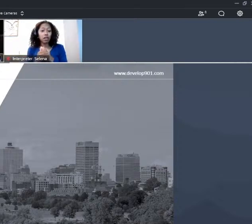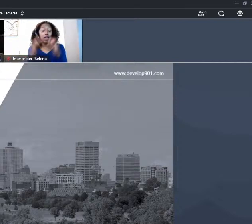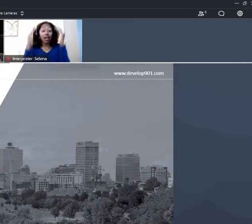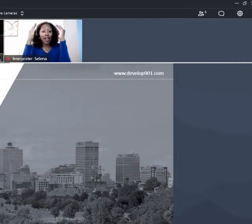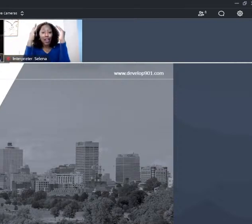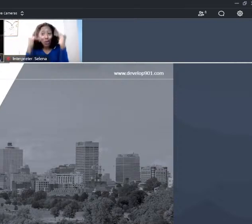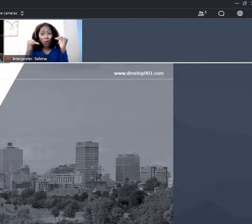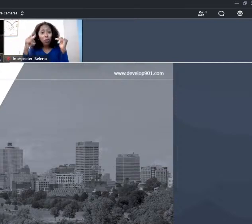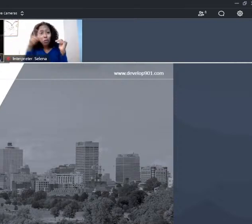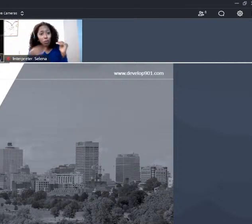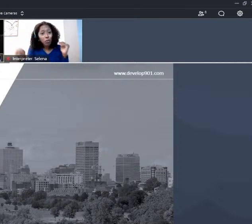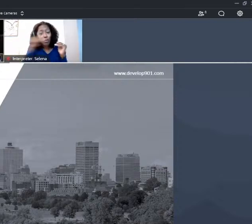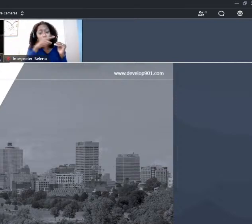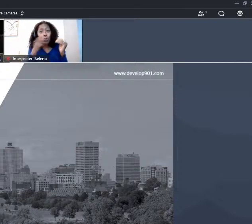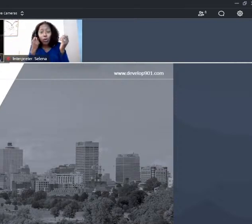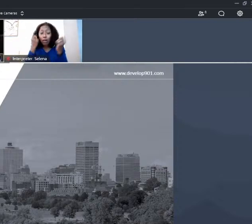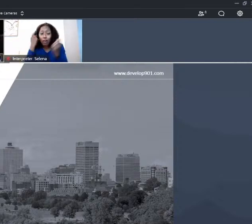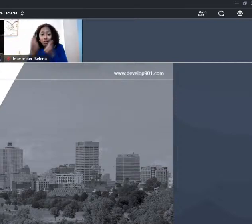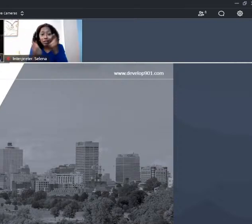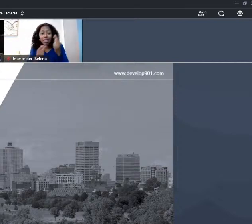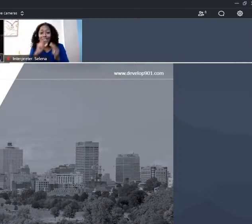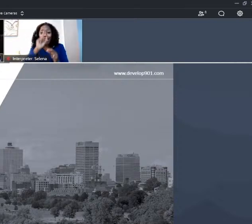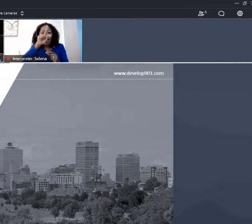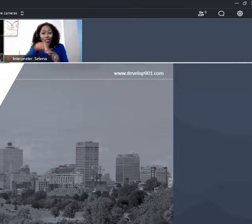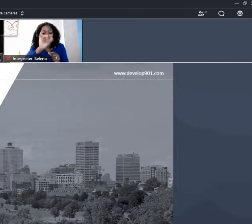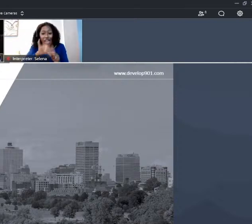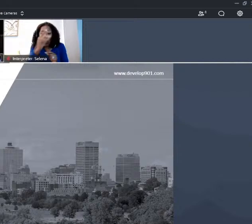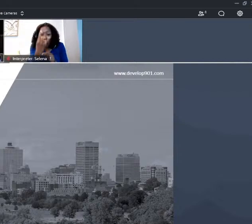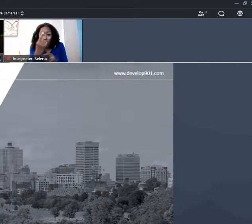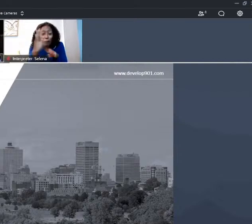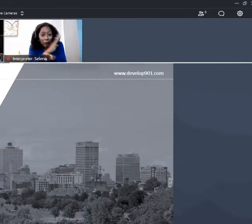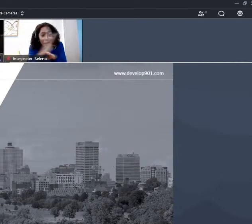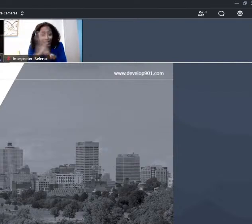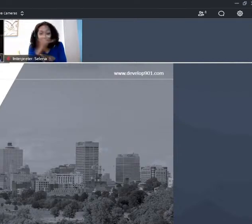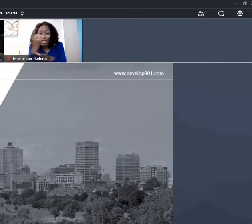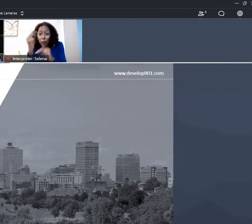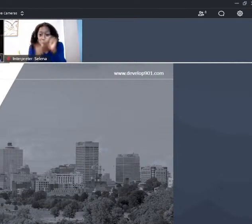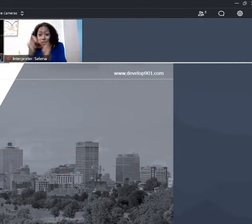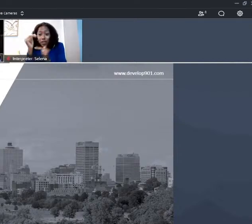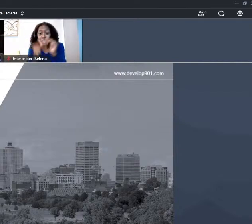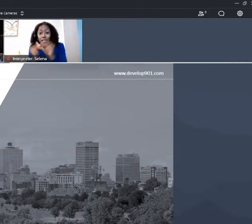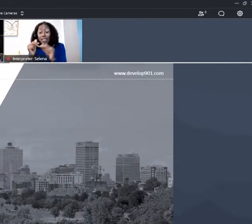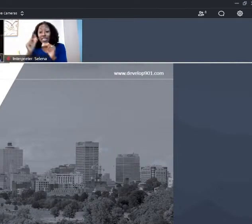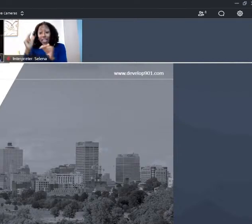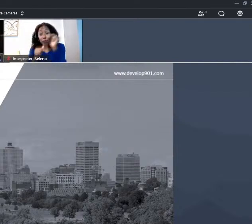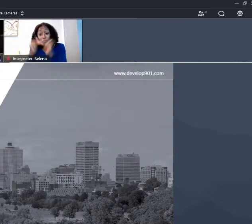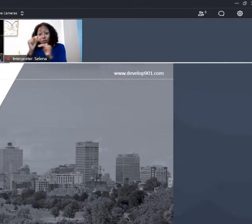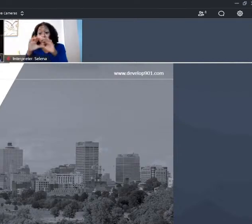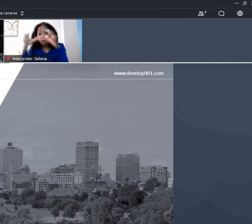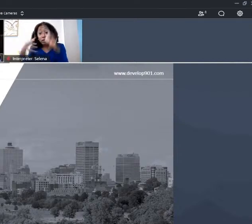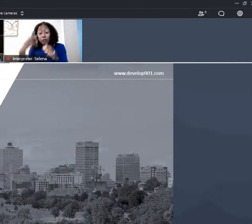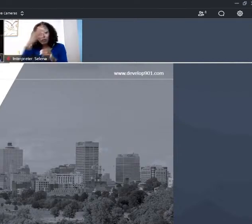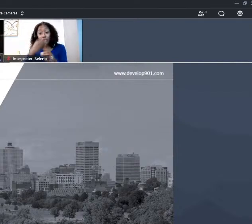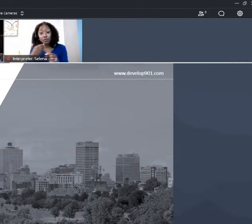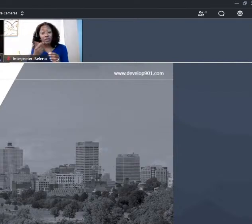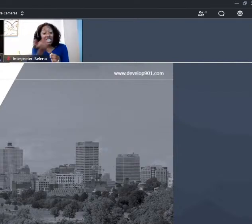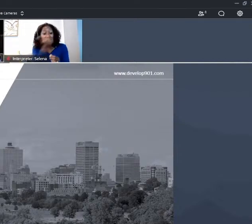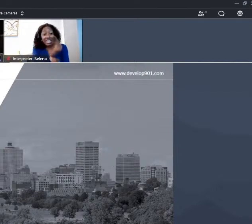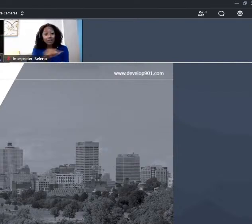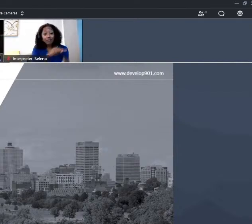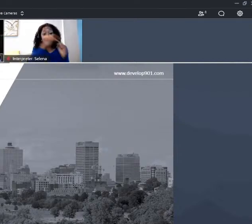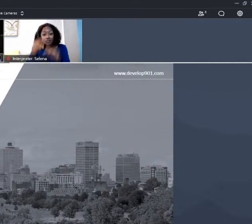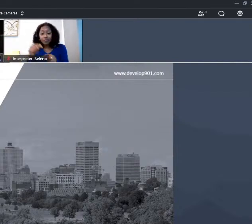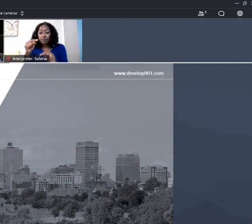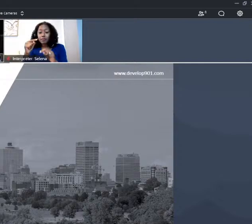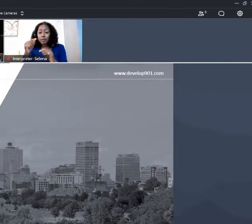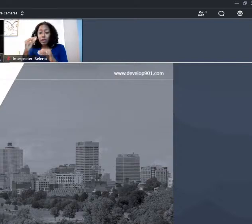would understand that it's not just that one business, that building. You're looking at a pretty building. Anyone can go and build a building. If someone